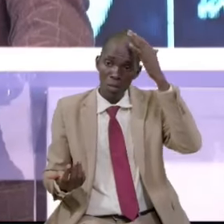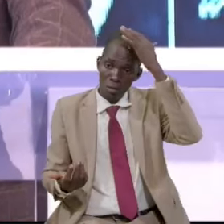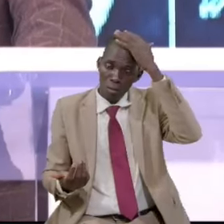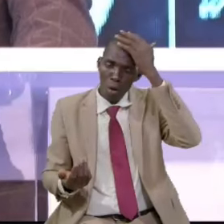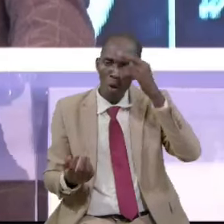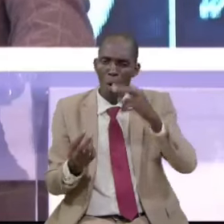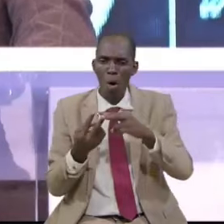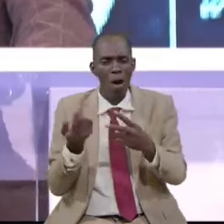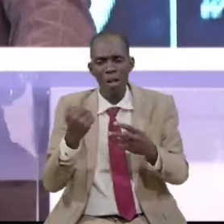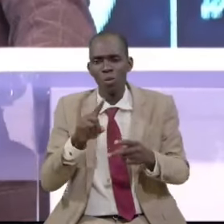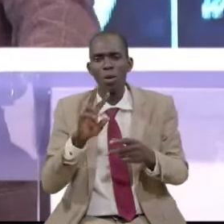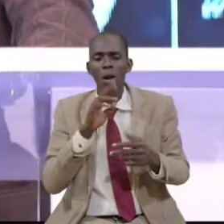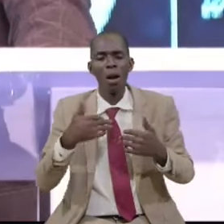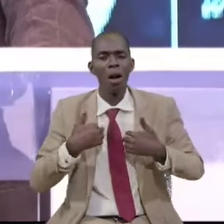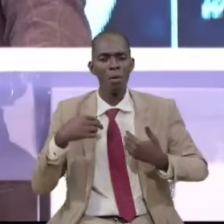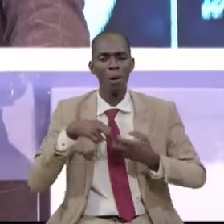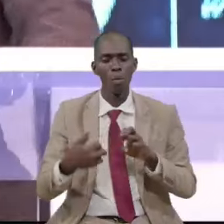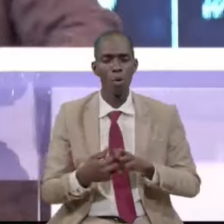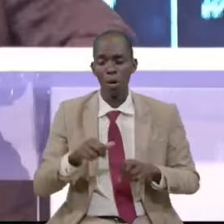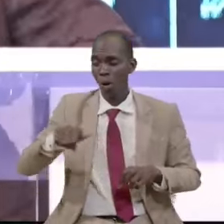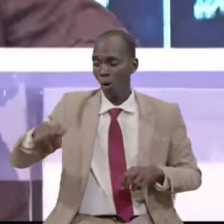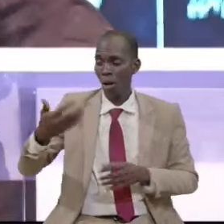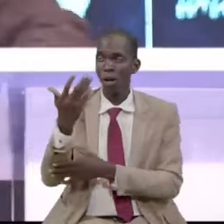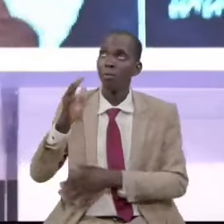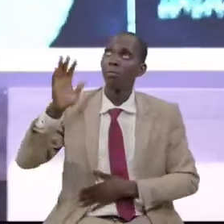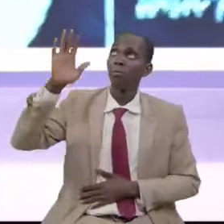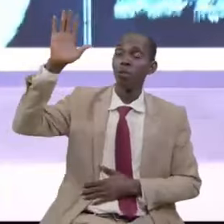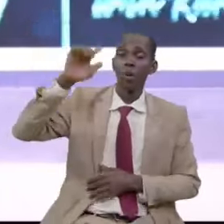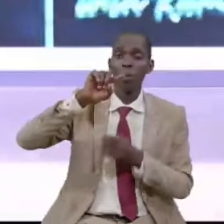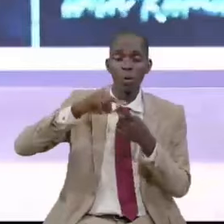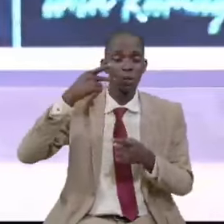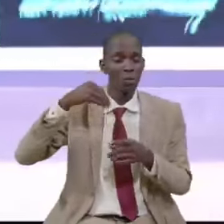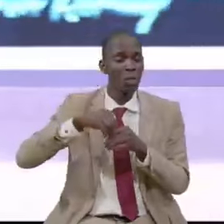final amen, your miracle has landed there.